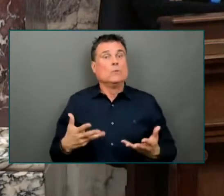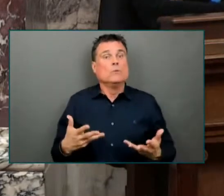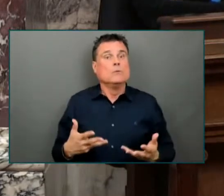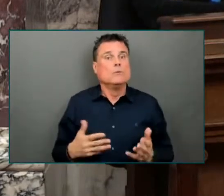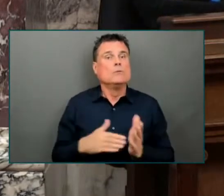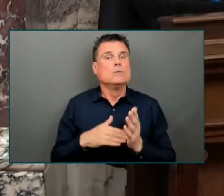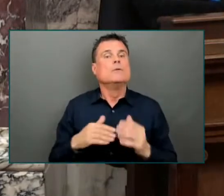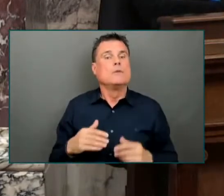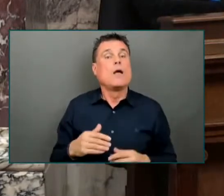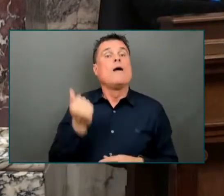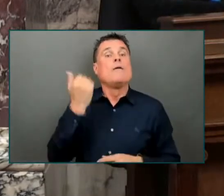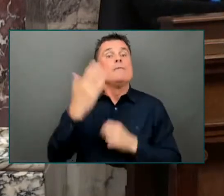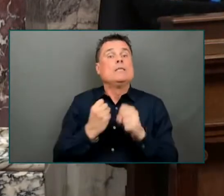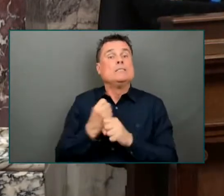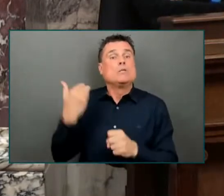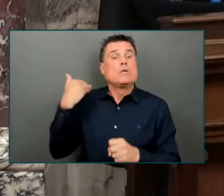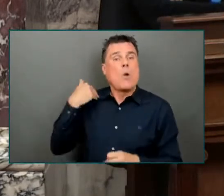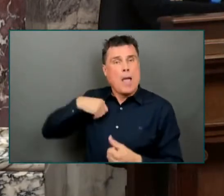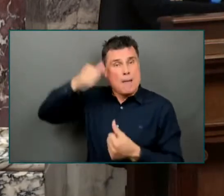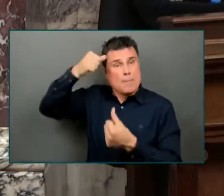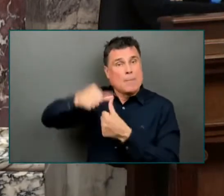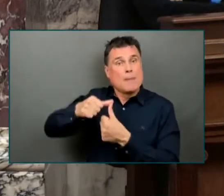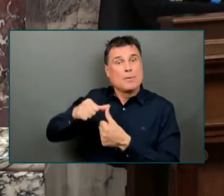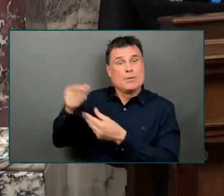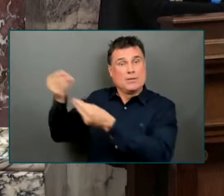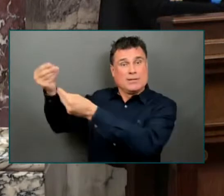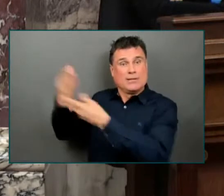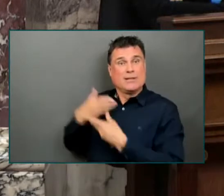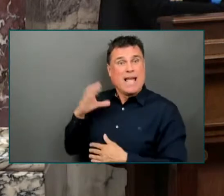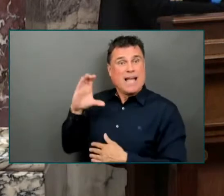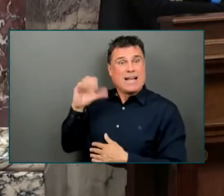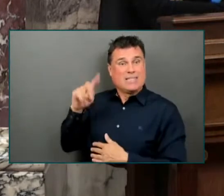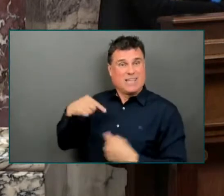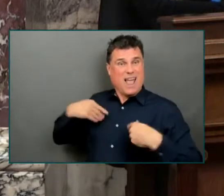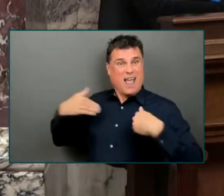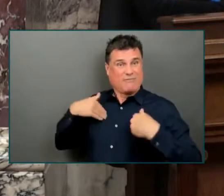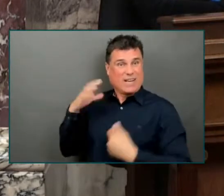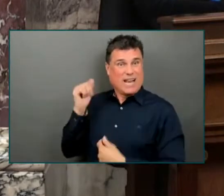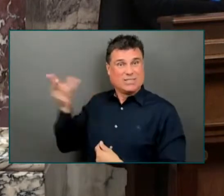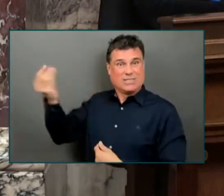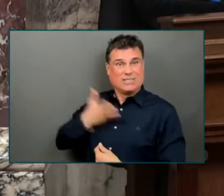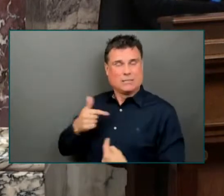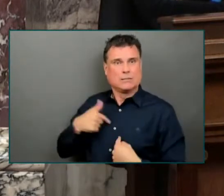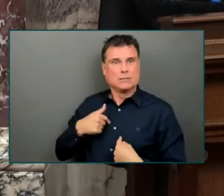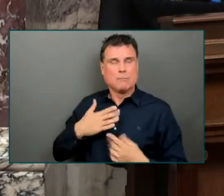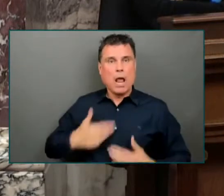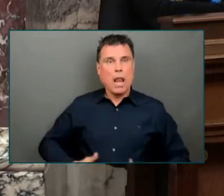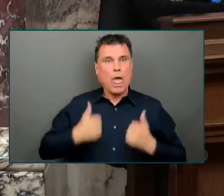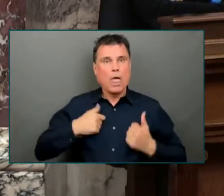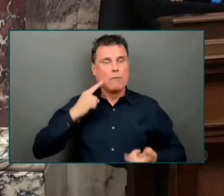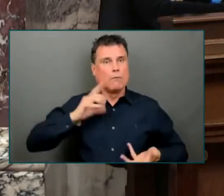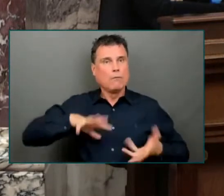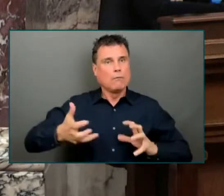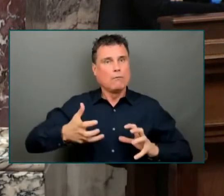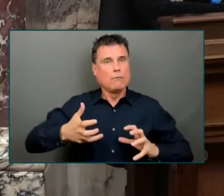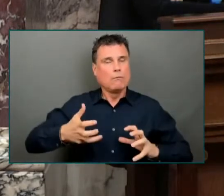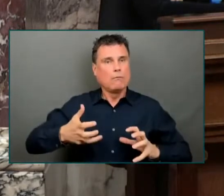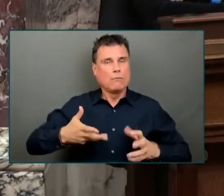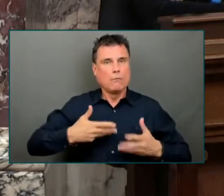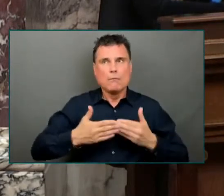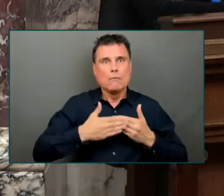by the uncertainty that lay ahead for me and my family, a feeling that I think we all understand far too well after this last year. And a turning